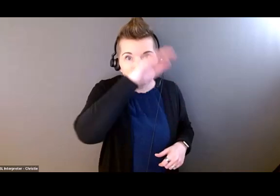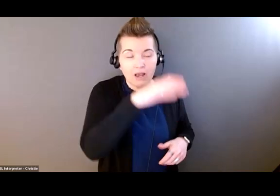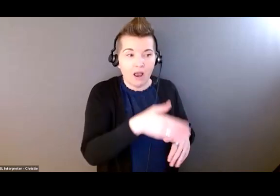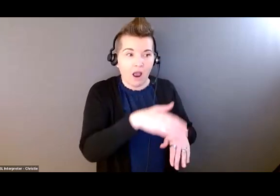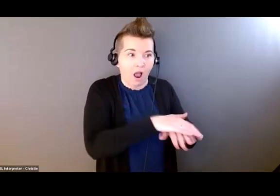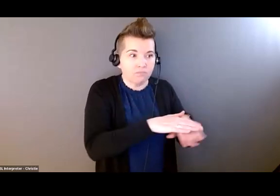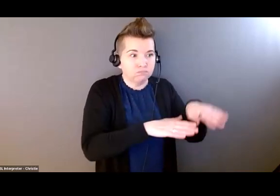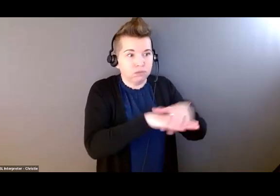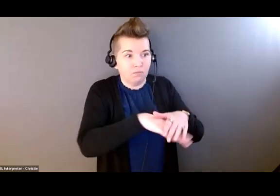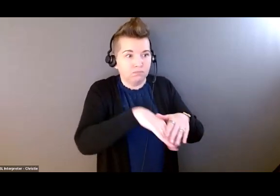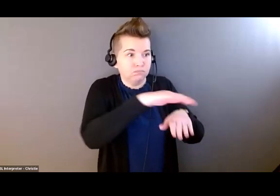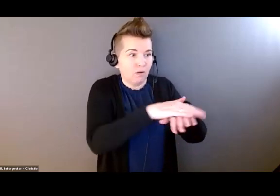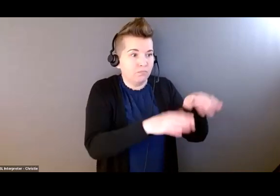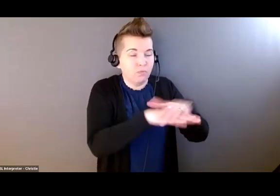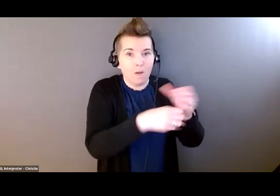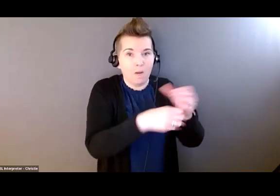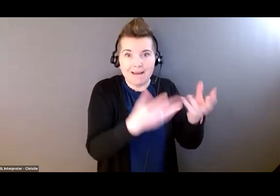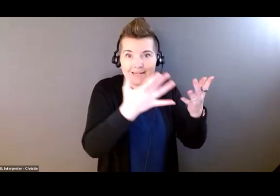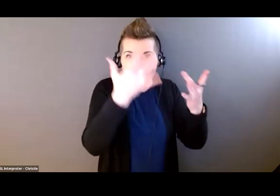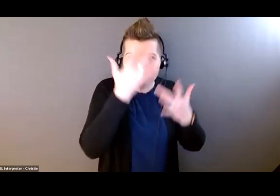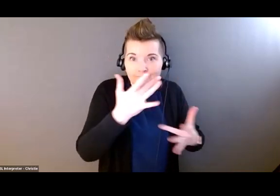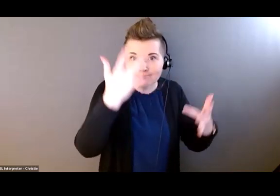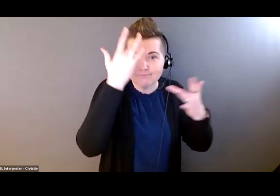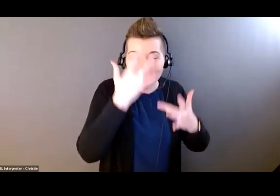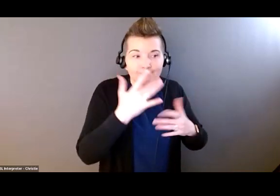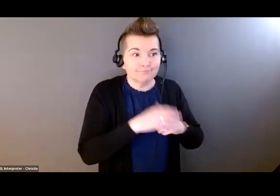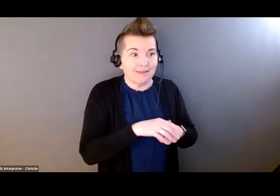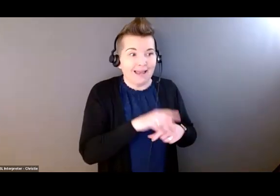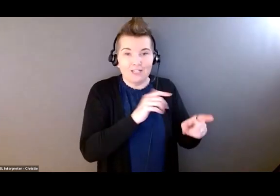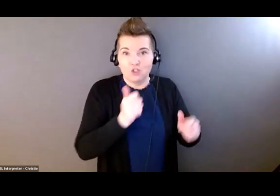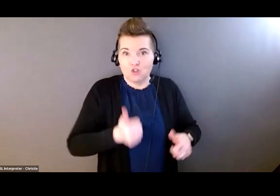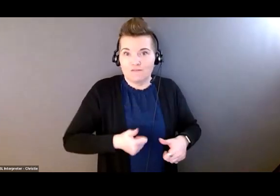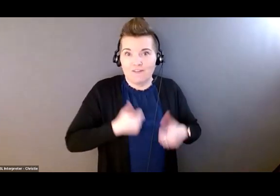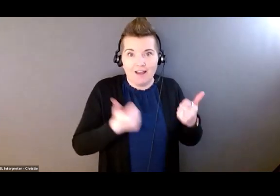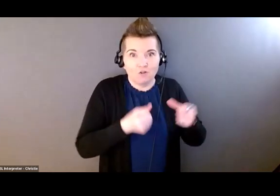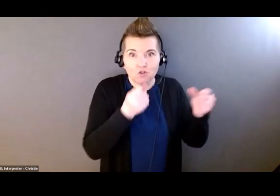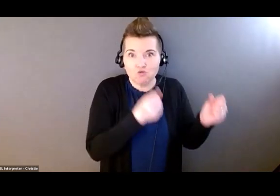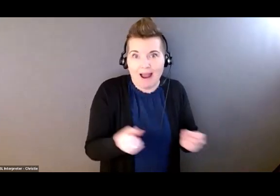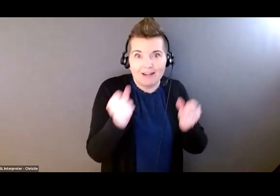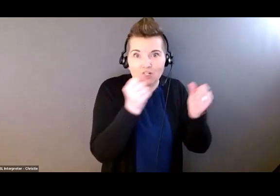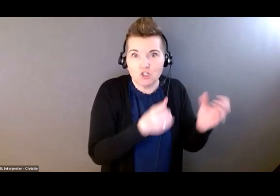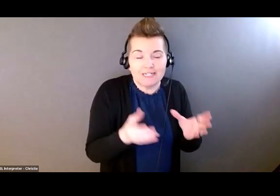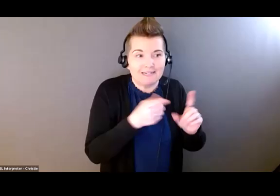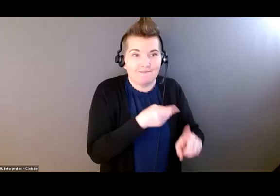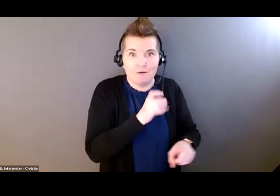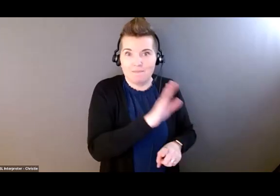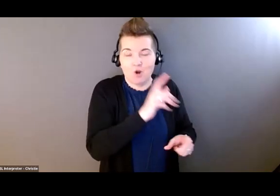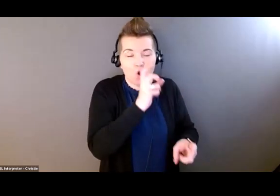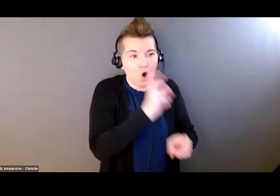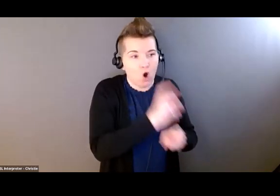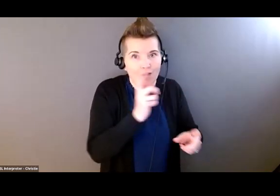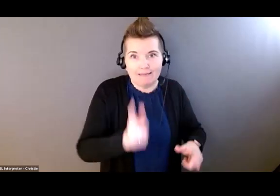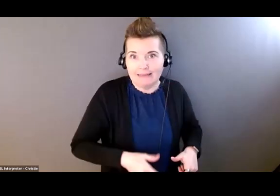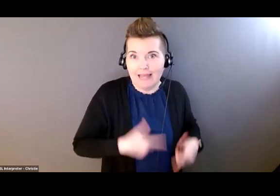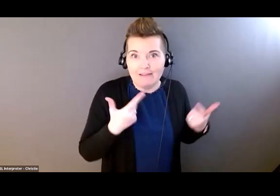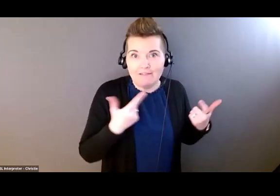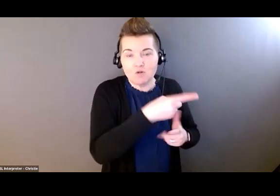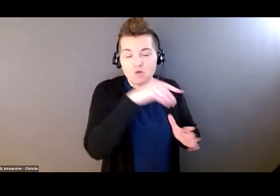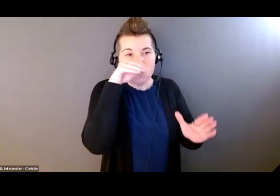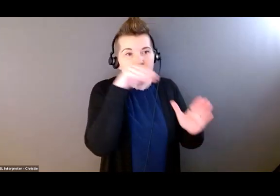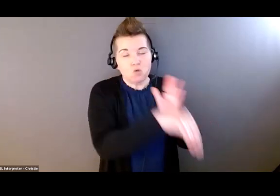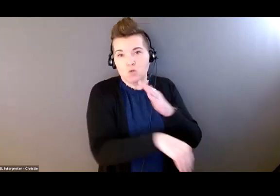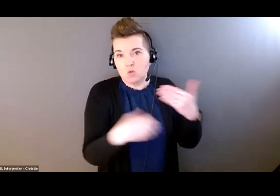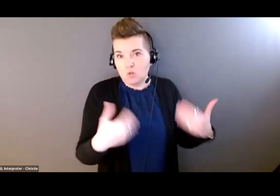compounded, complex trauma, often from childhood, layered with multiple serious illnesses, concurrent disorders, and